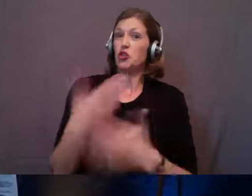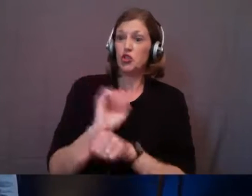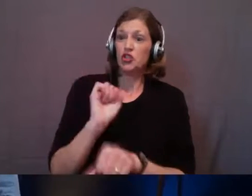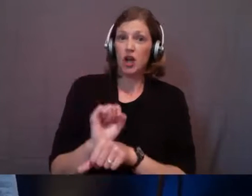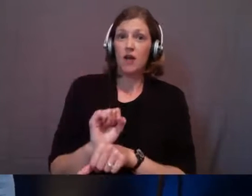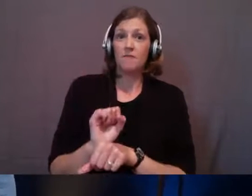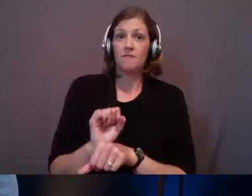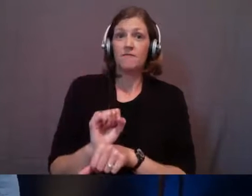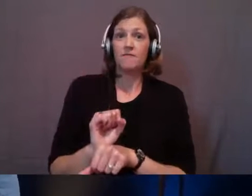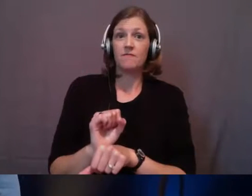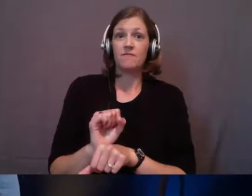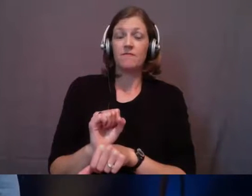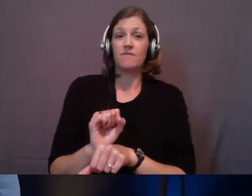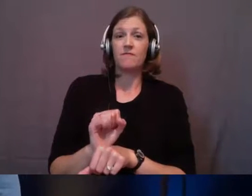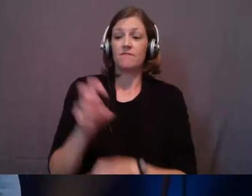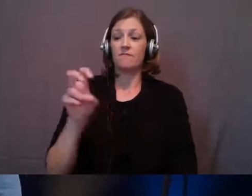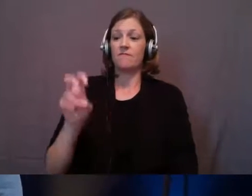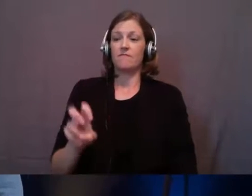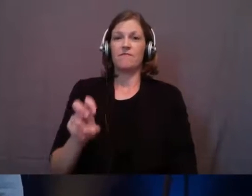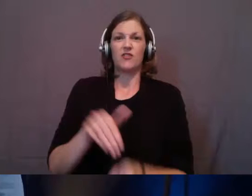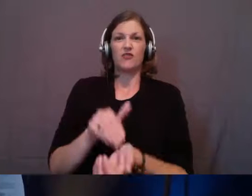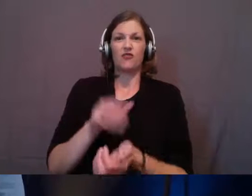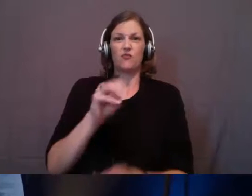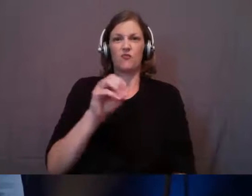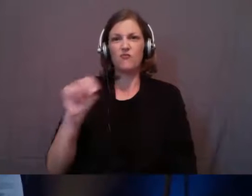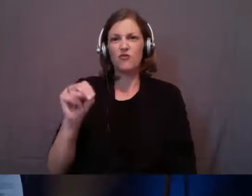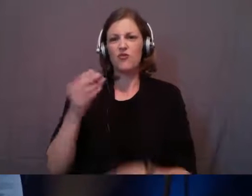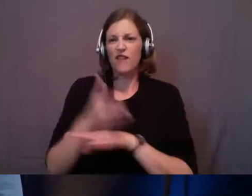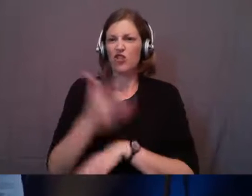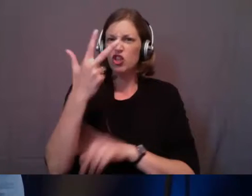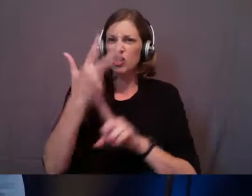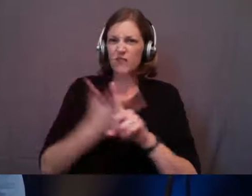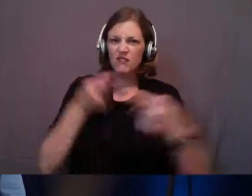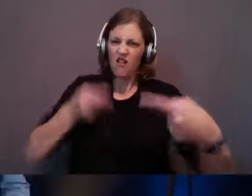go to sit down. And Dr. Moon, after 3 months of arguing with this kid,